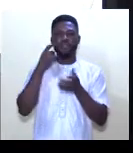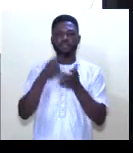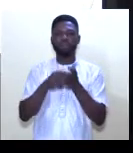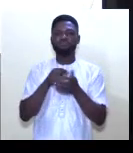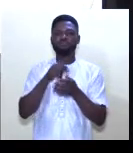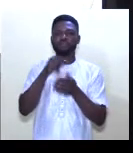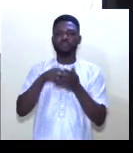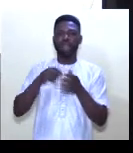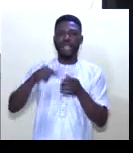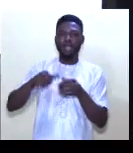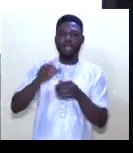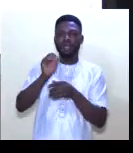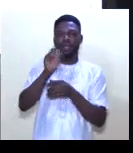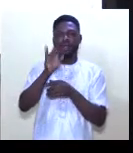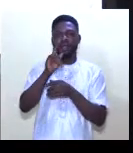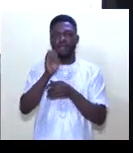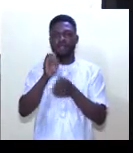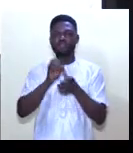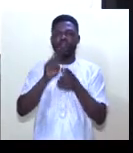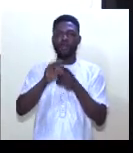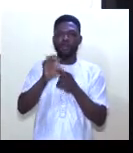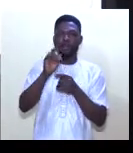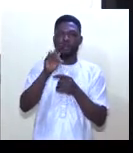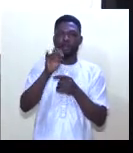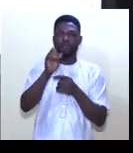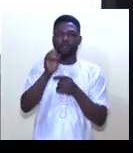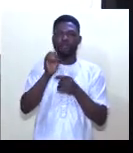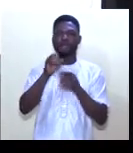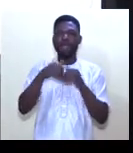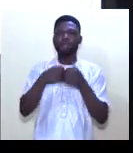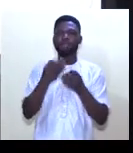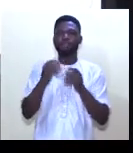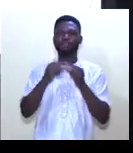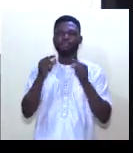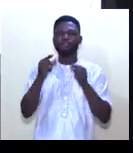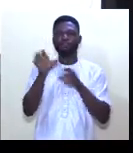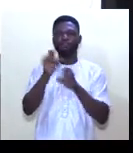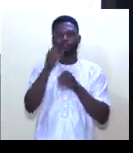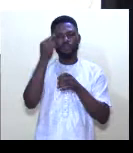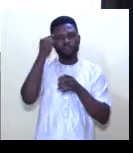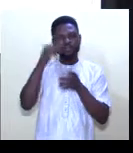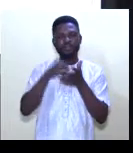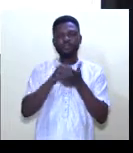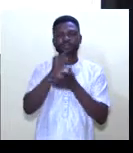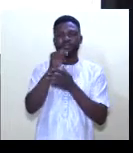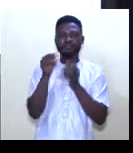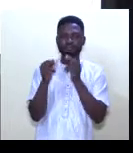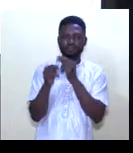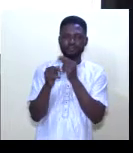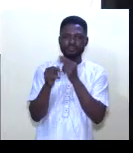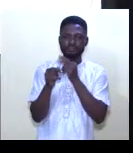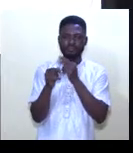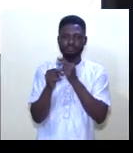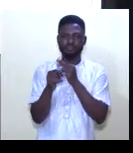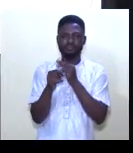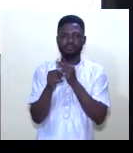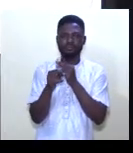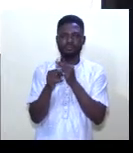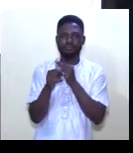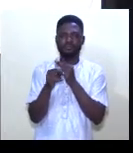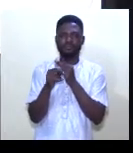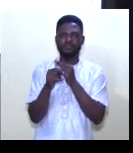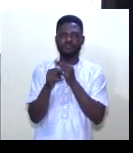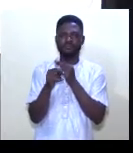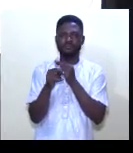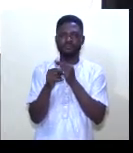So let's check out this angle. Is it an acute angle or an obtuse angle? How many degrees do you think it is? You look at it and select an answer